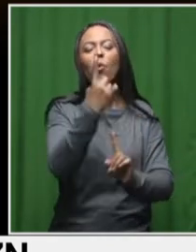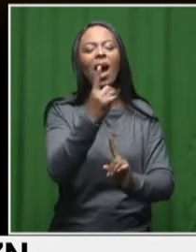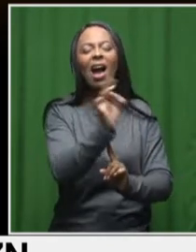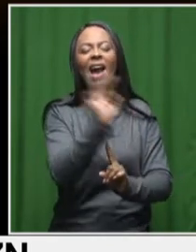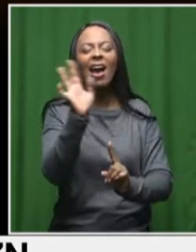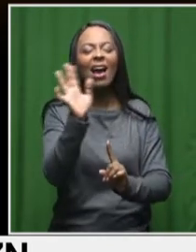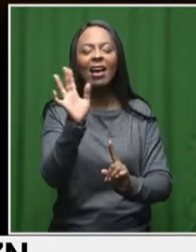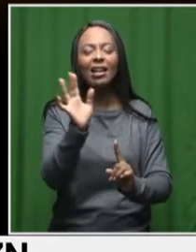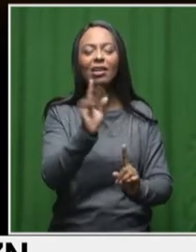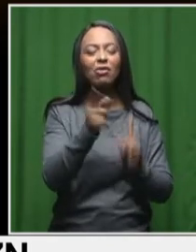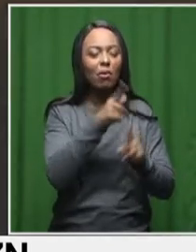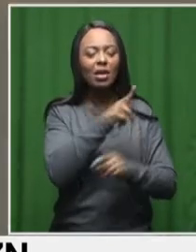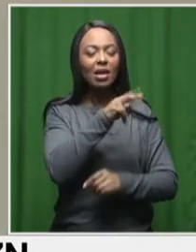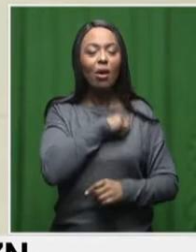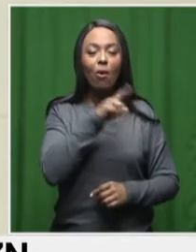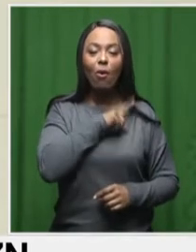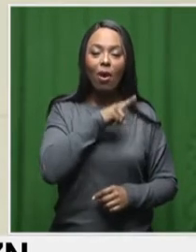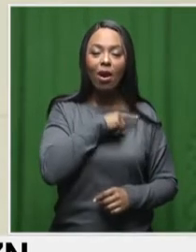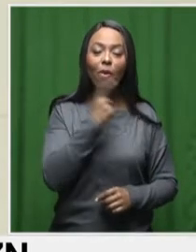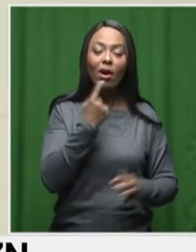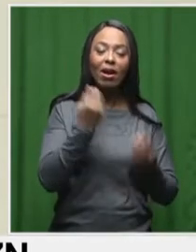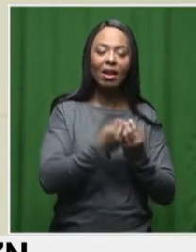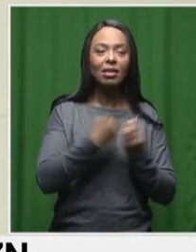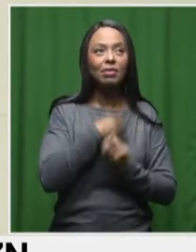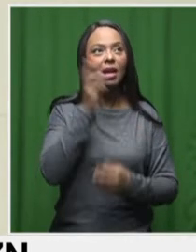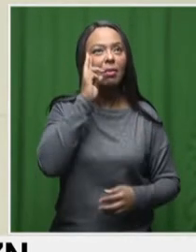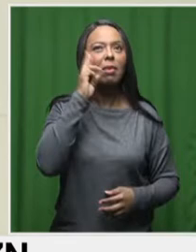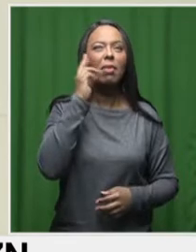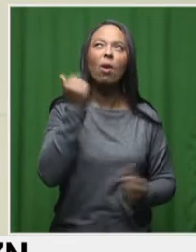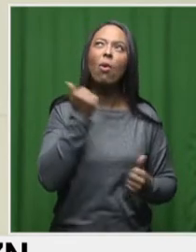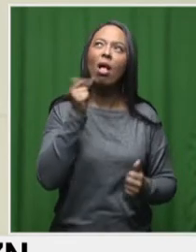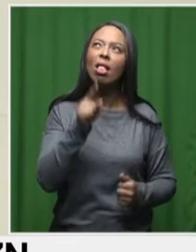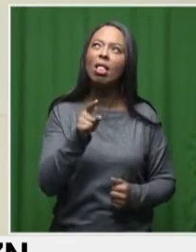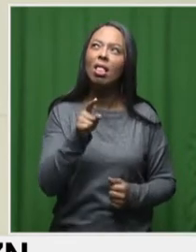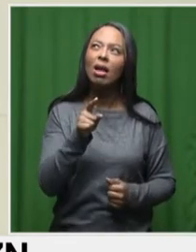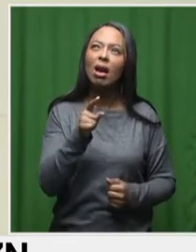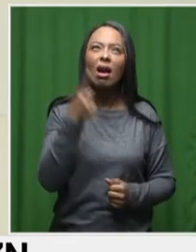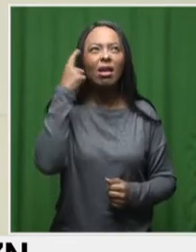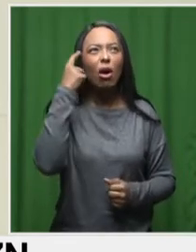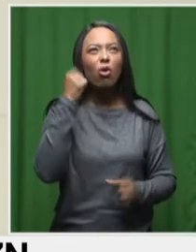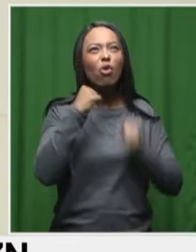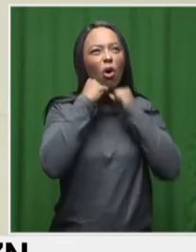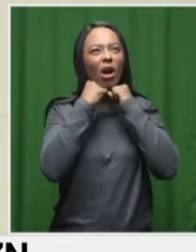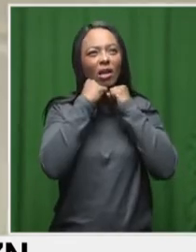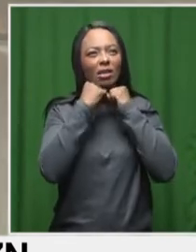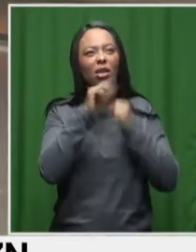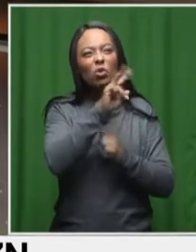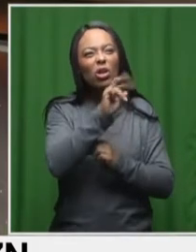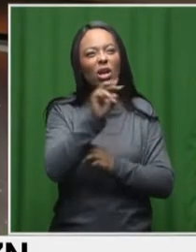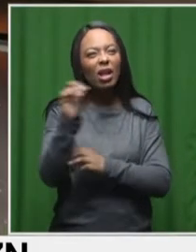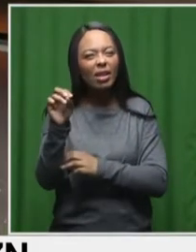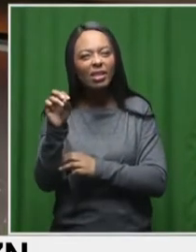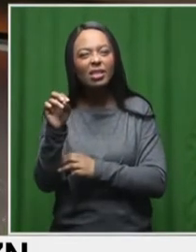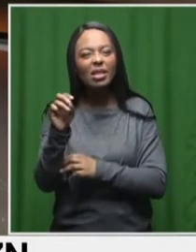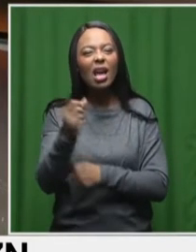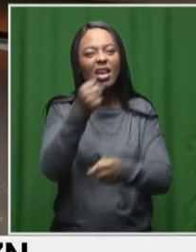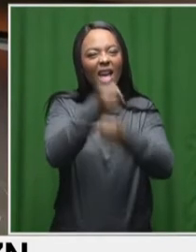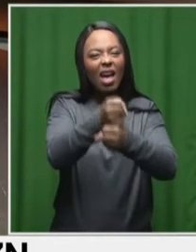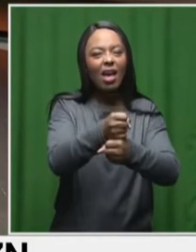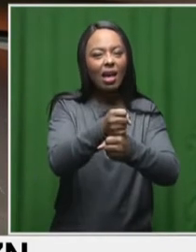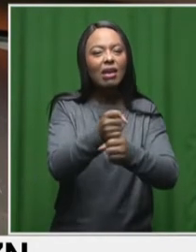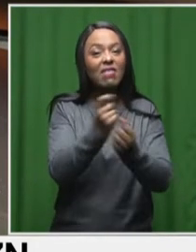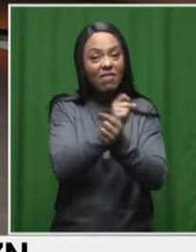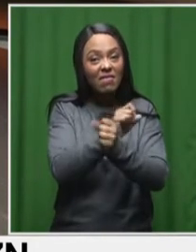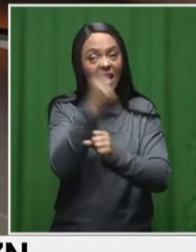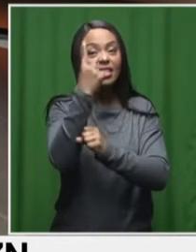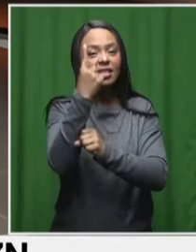Because one of the things is that I remember very well, it was August 2000 when I launched my first album. Mm. I